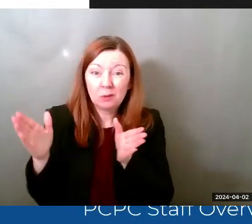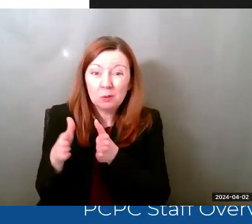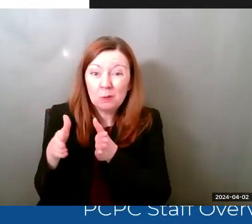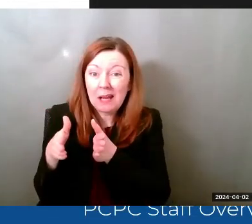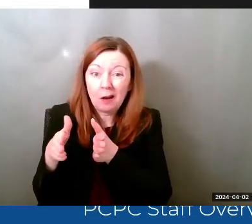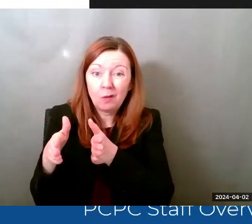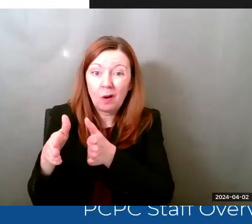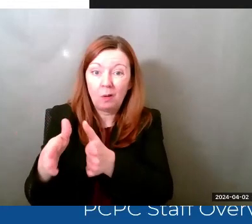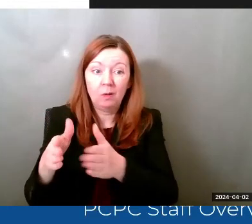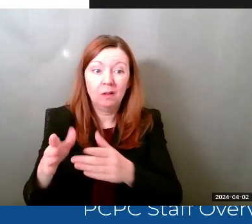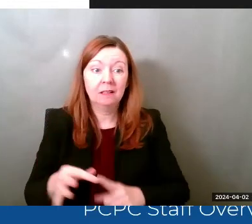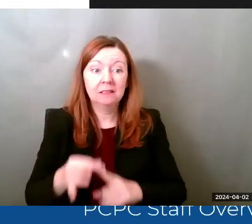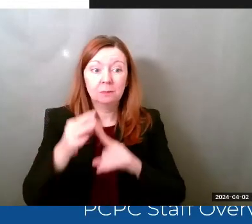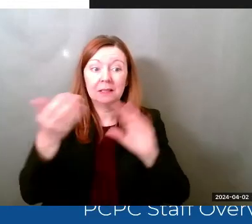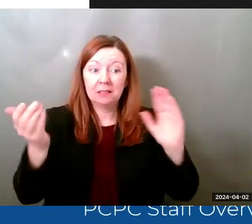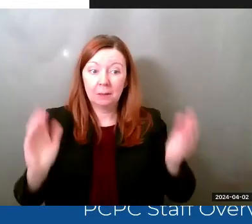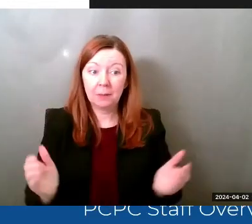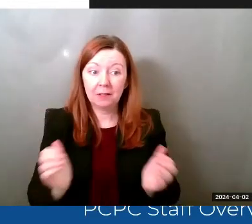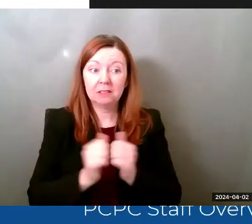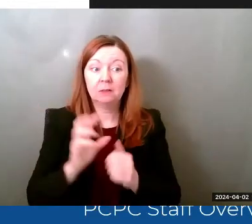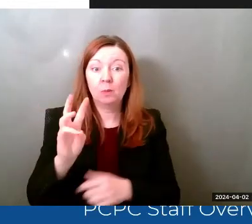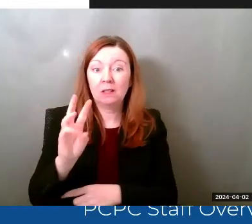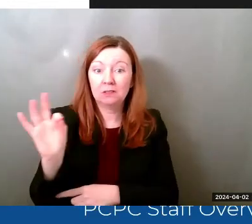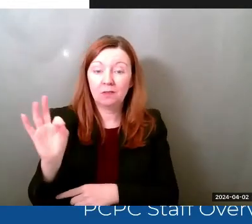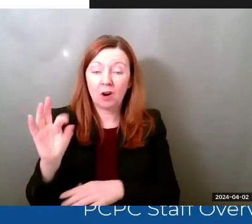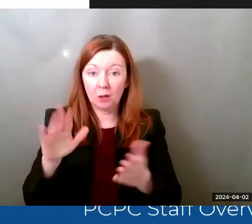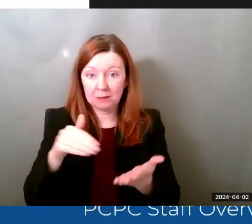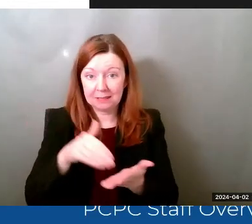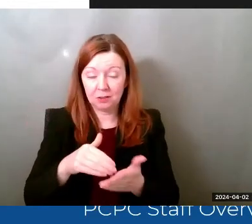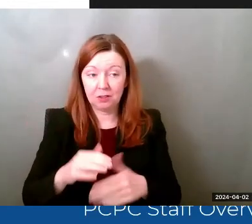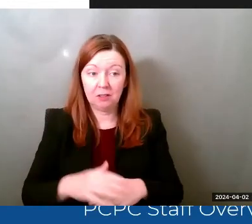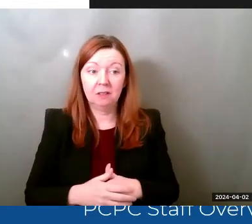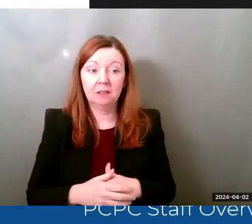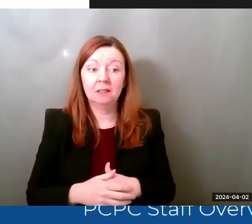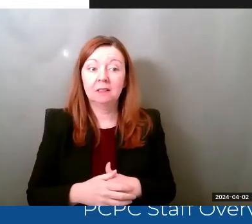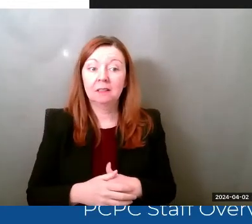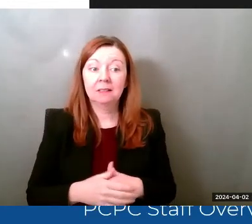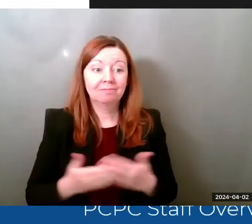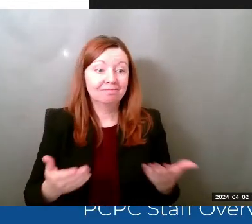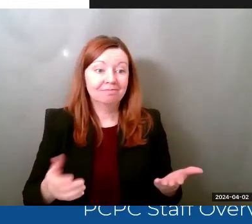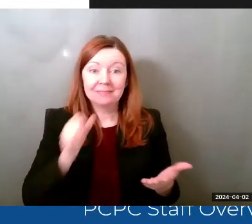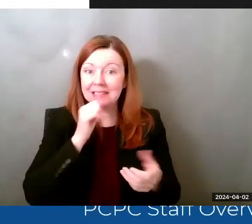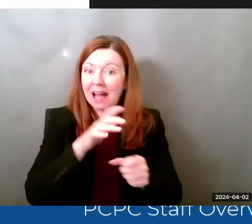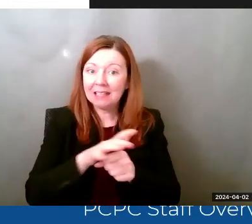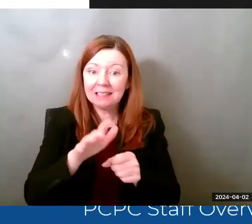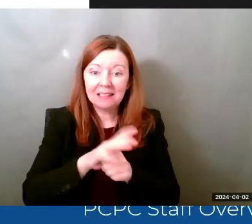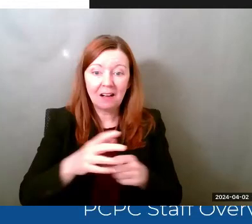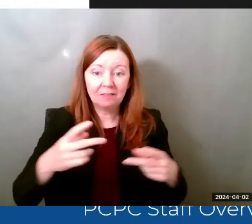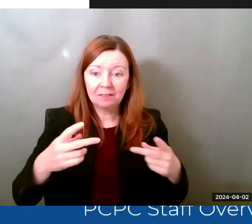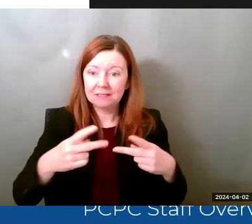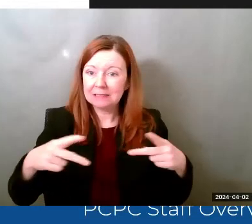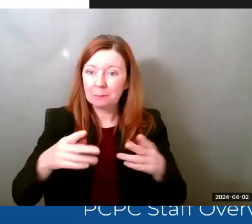narrow, especially in comparison to the Wells Fargo Center. There does not appear to be enough space for